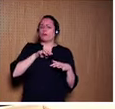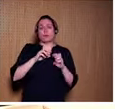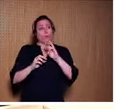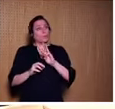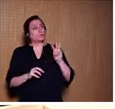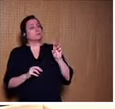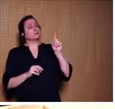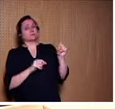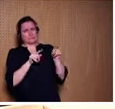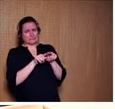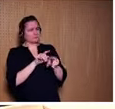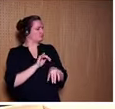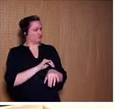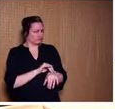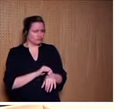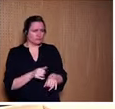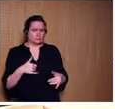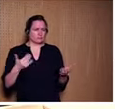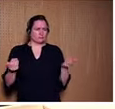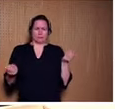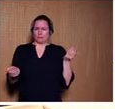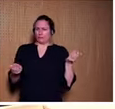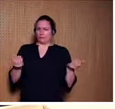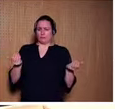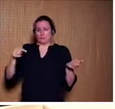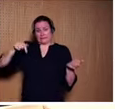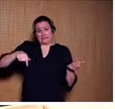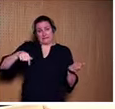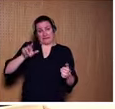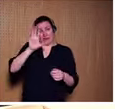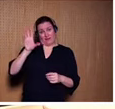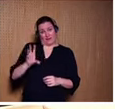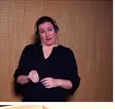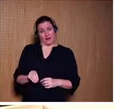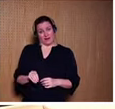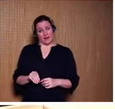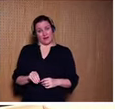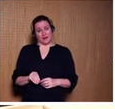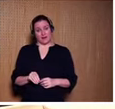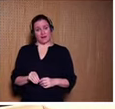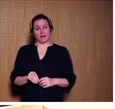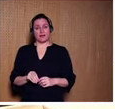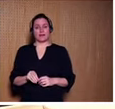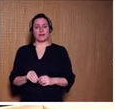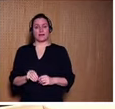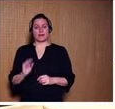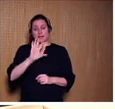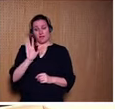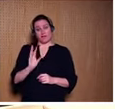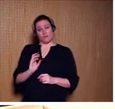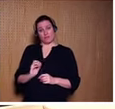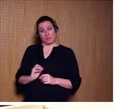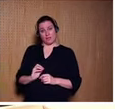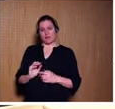African, and they believe that since they are saddled with the responsibility of